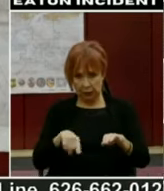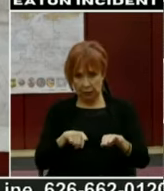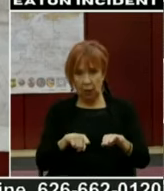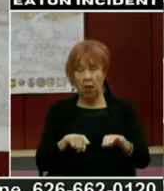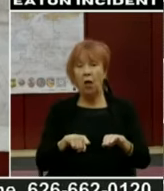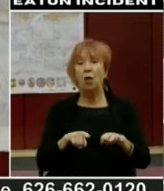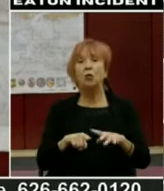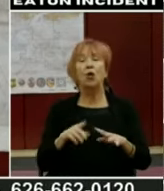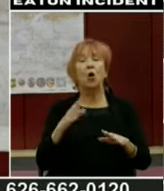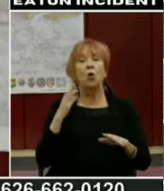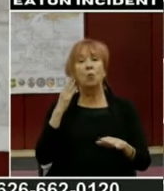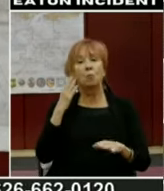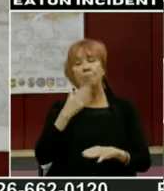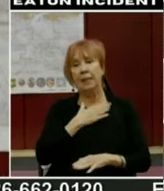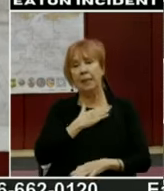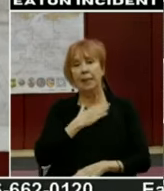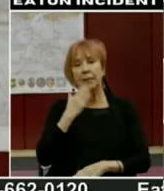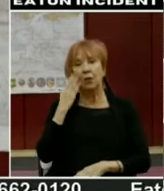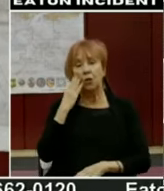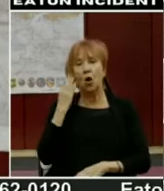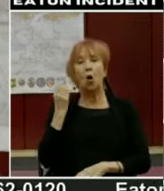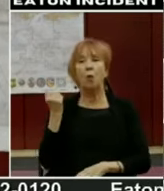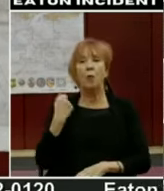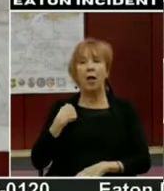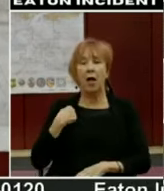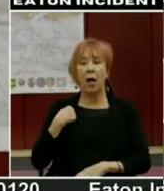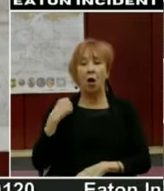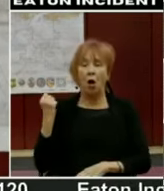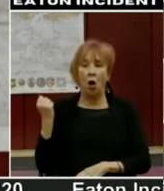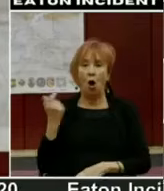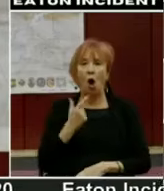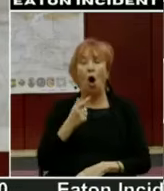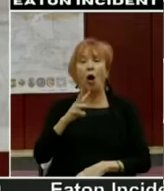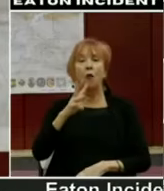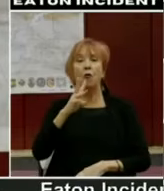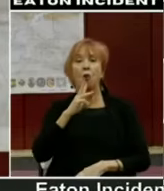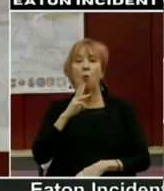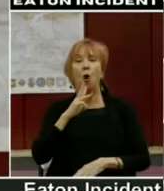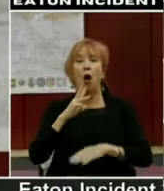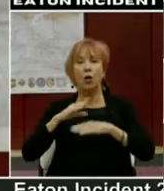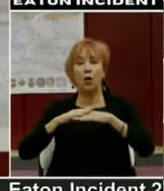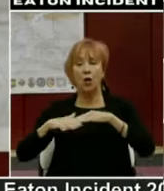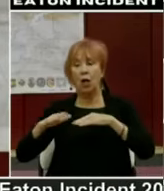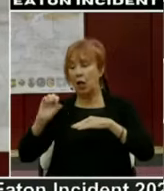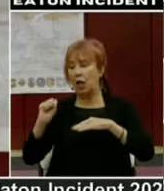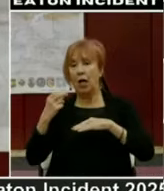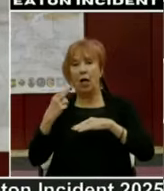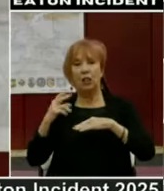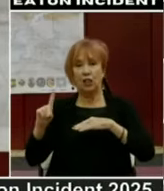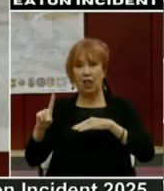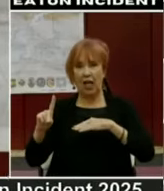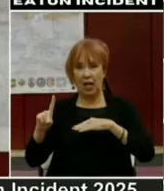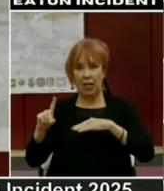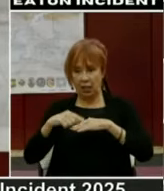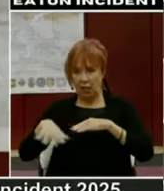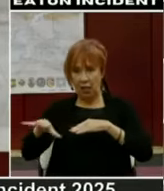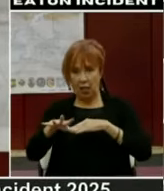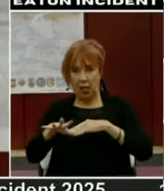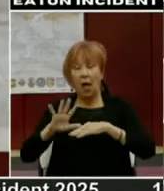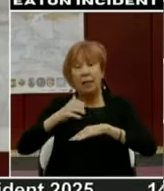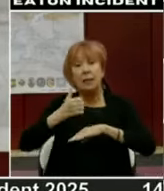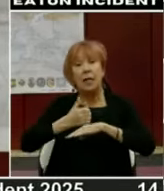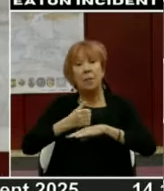the large-scale, all the channels here are all the watershed here, and our devices to capture those flows have been